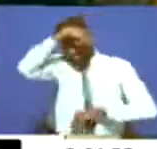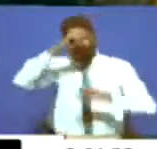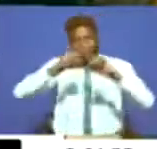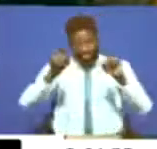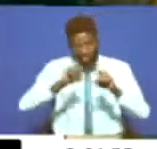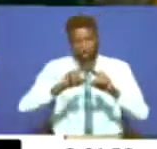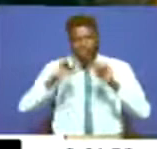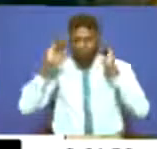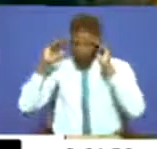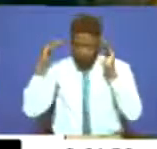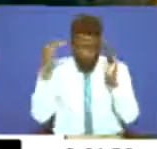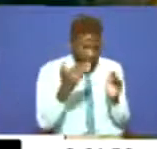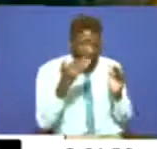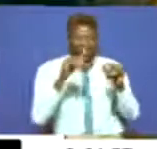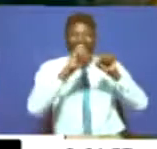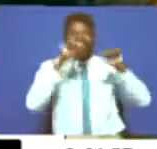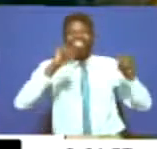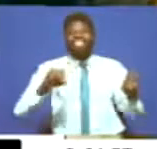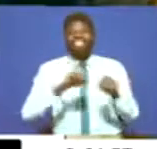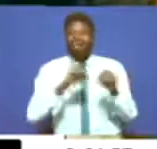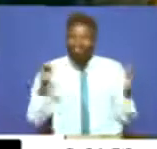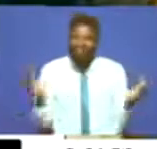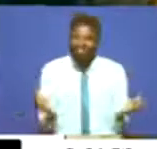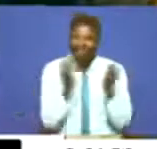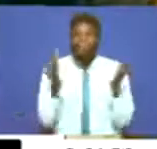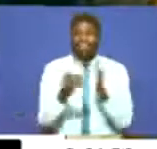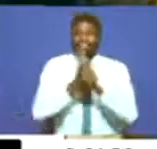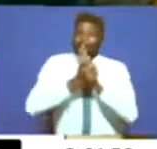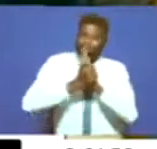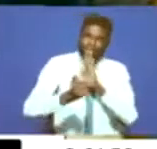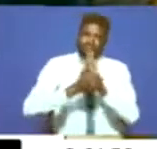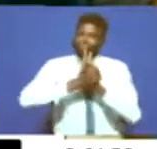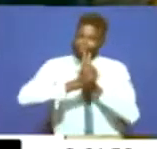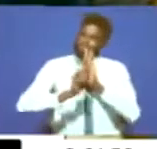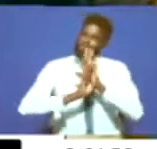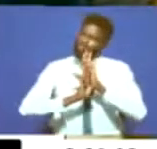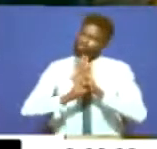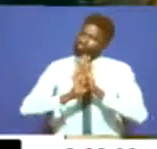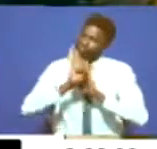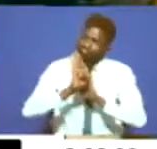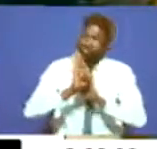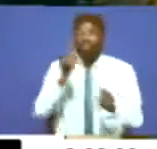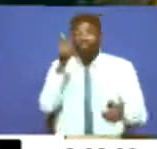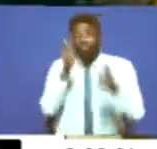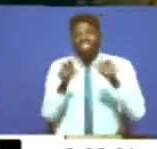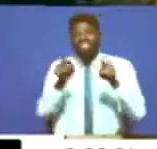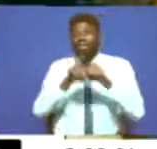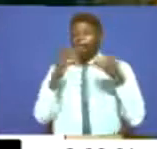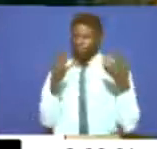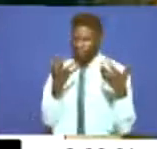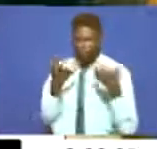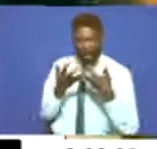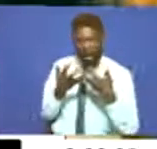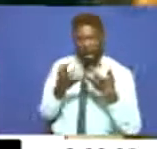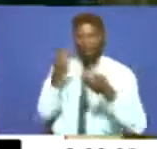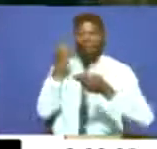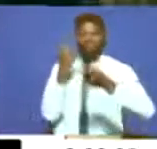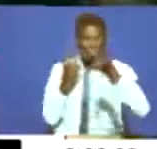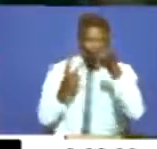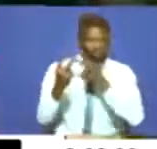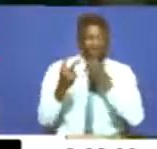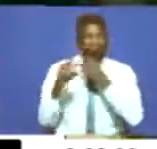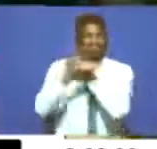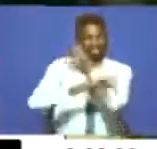that encourages the development of skill sets that are aligned with the vision of the